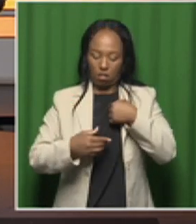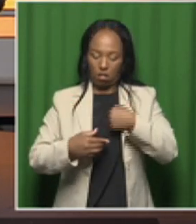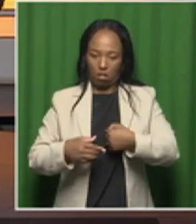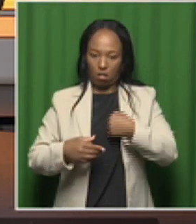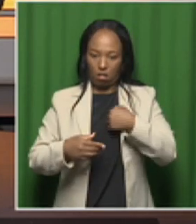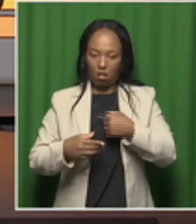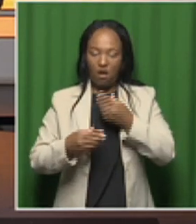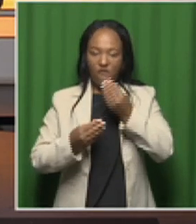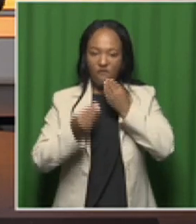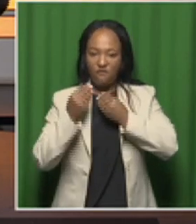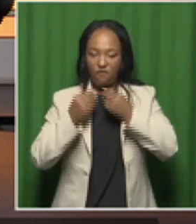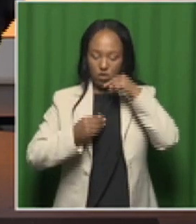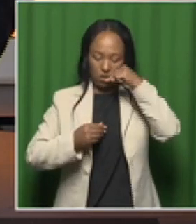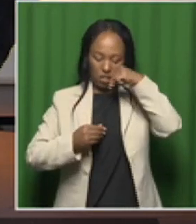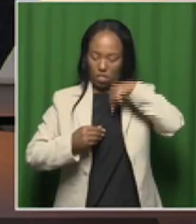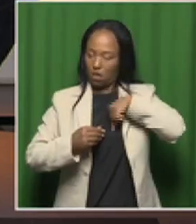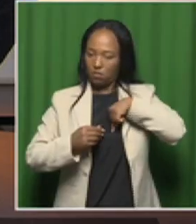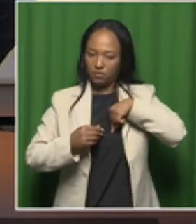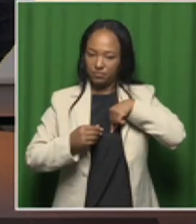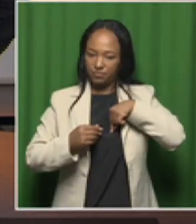food